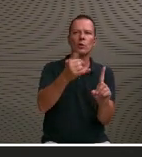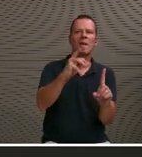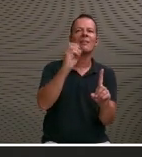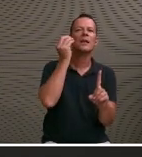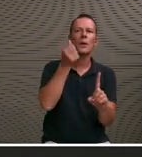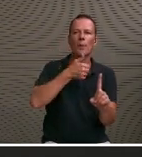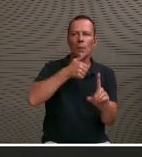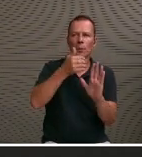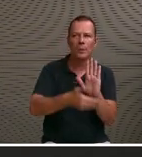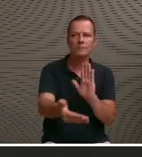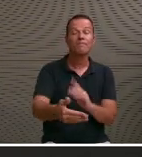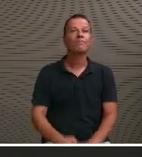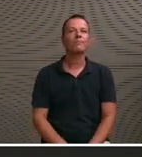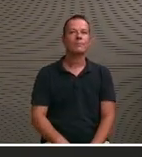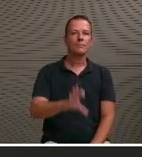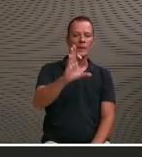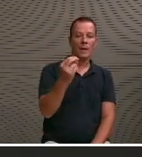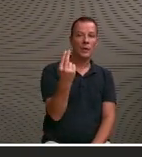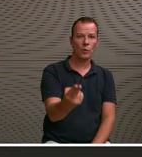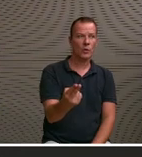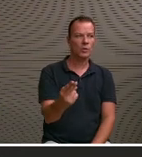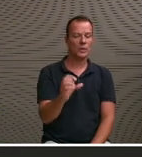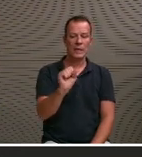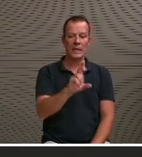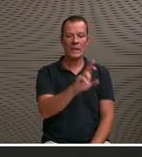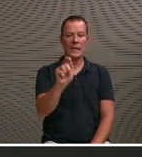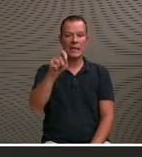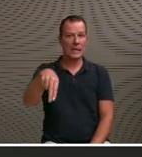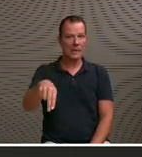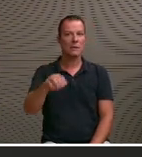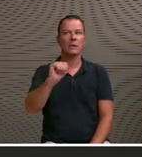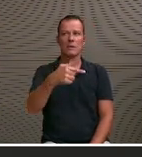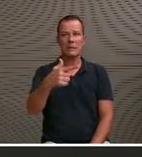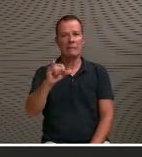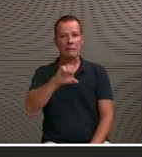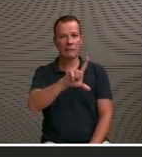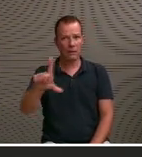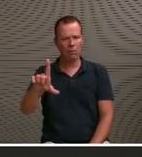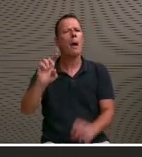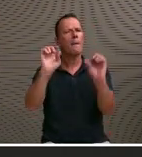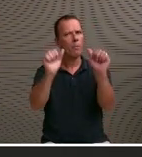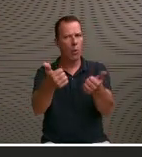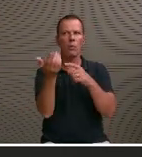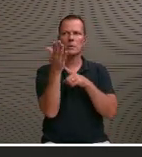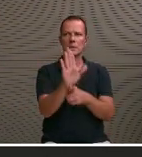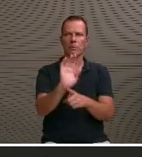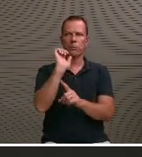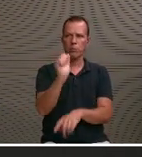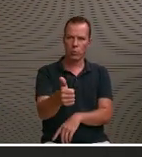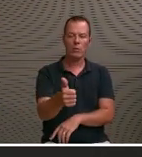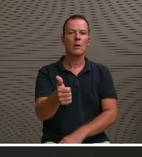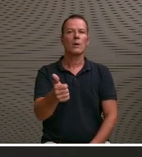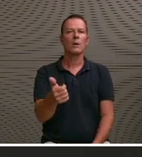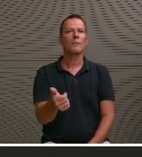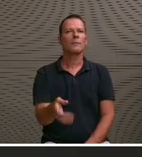H2 Green Steel in Sweden is a wonderful example of hyper-ambitious thinking. The second thought that we have is how to